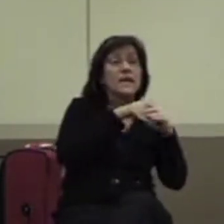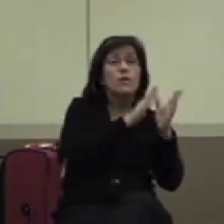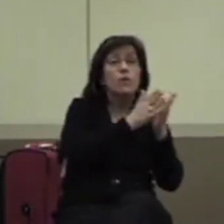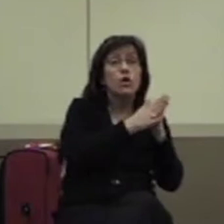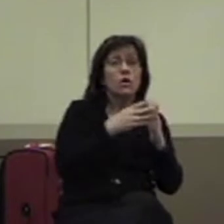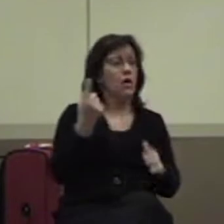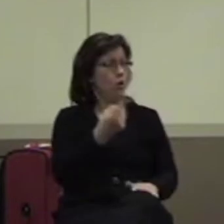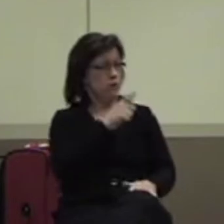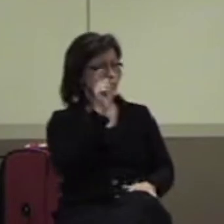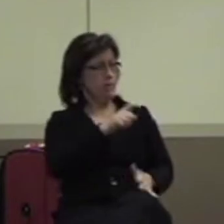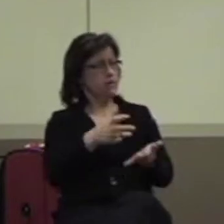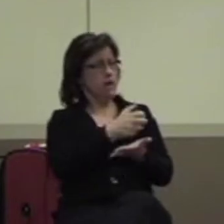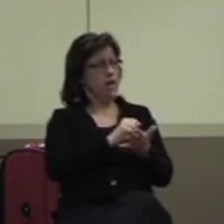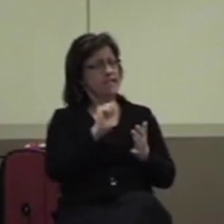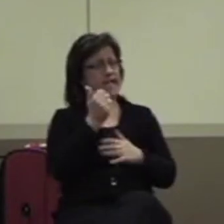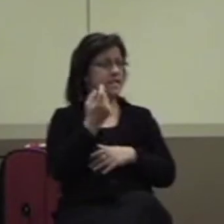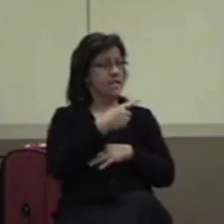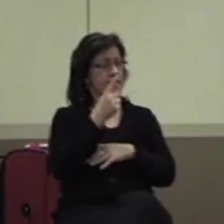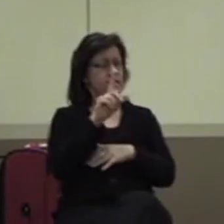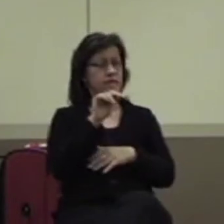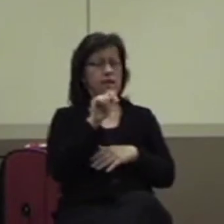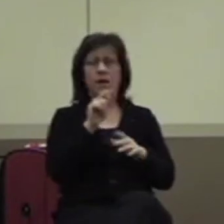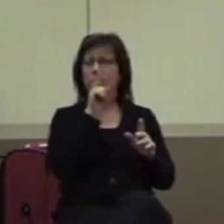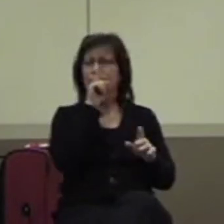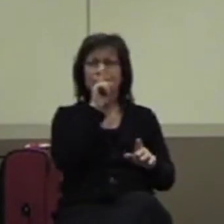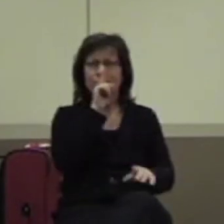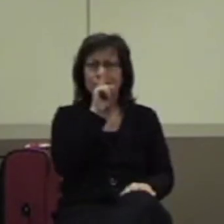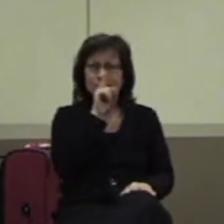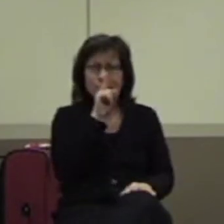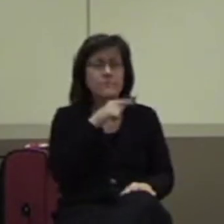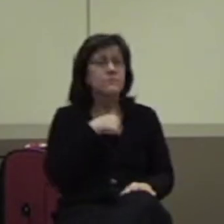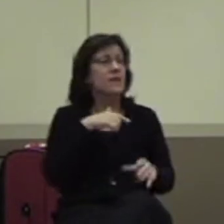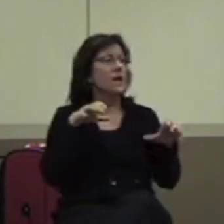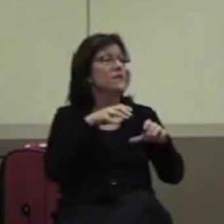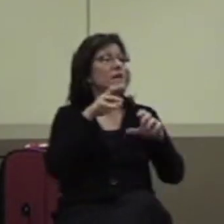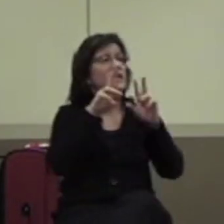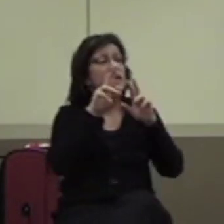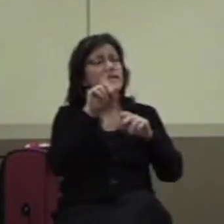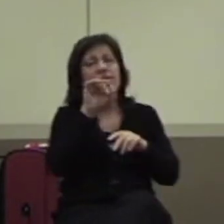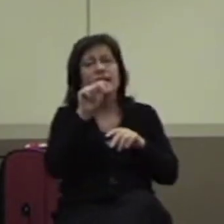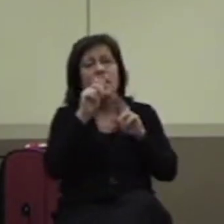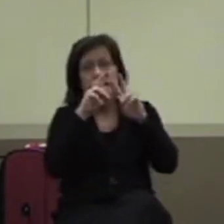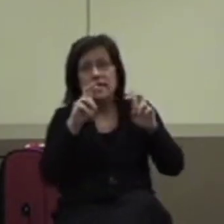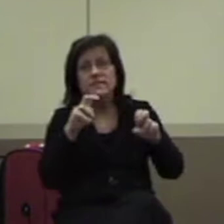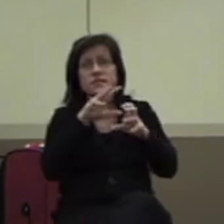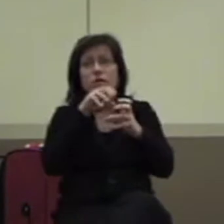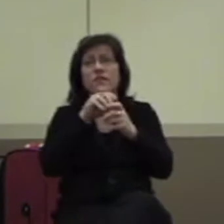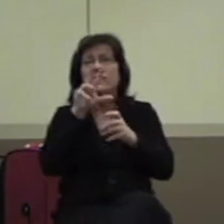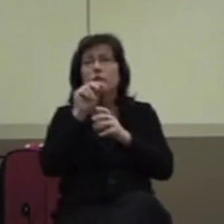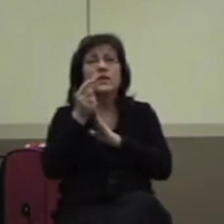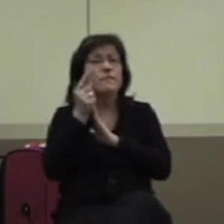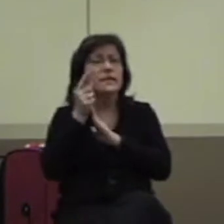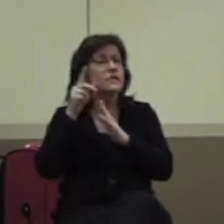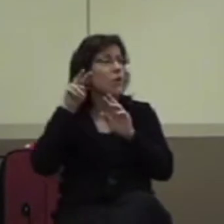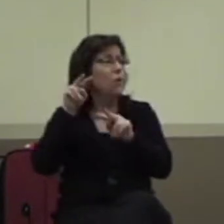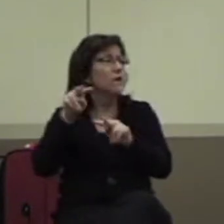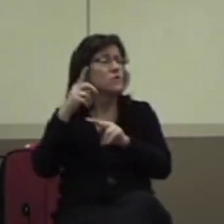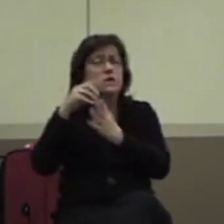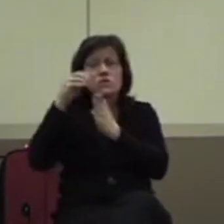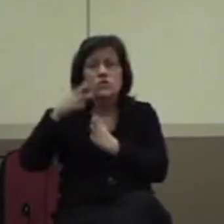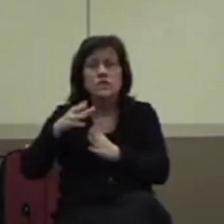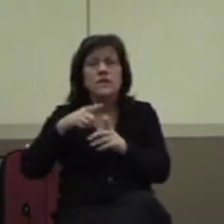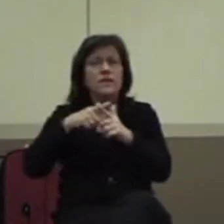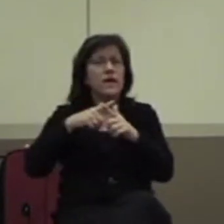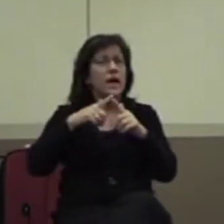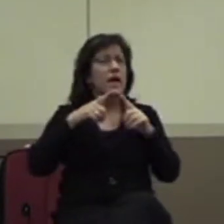that you always had to collect 10 days of data. And I've actually done a data analysis in 30 minutes, watching a student and